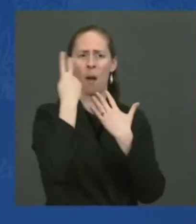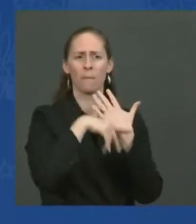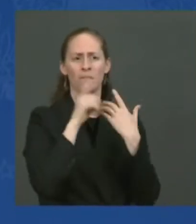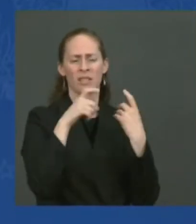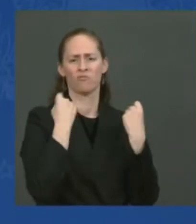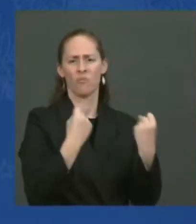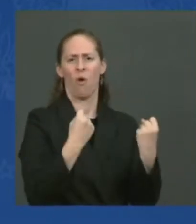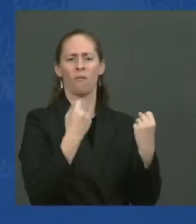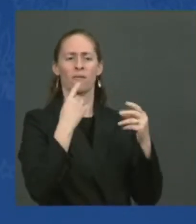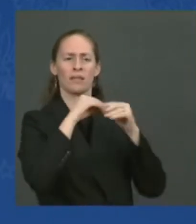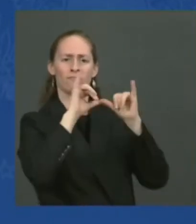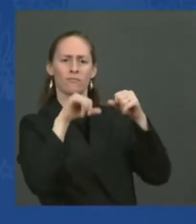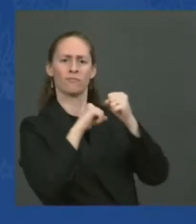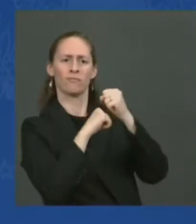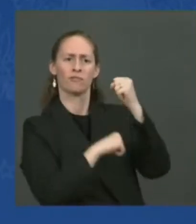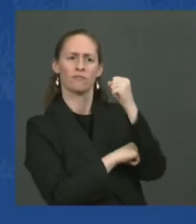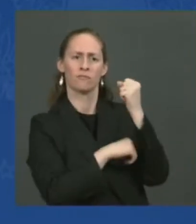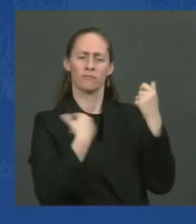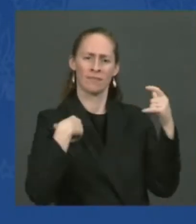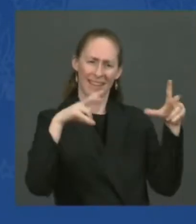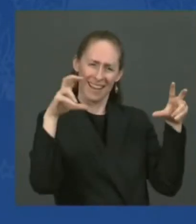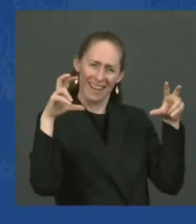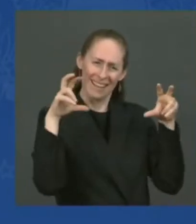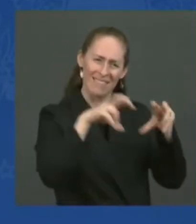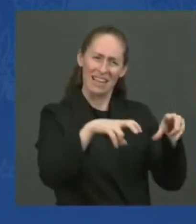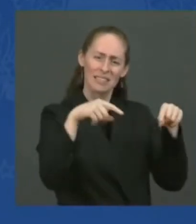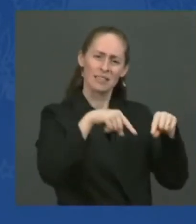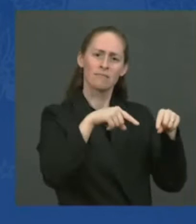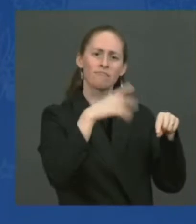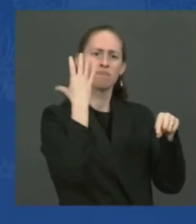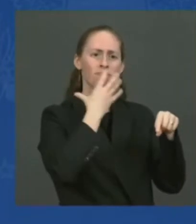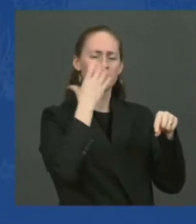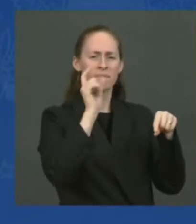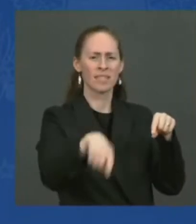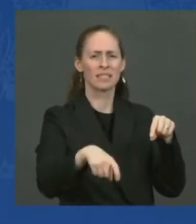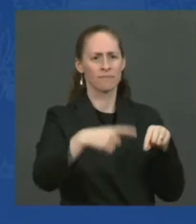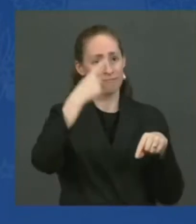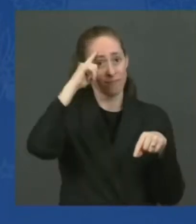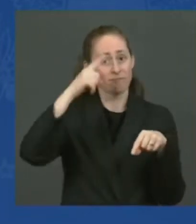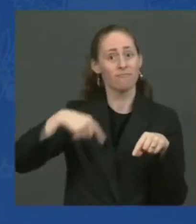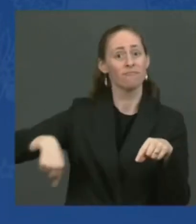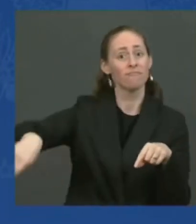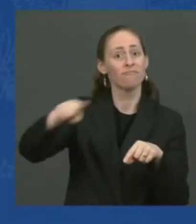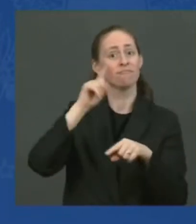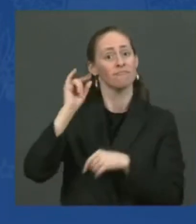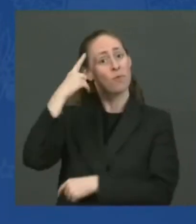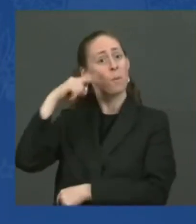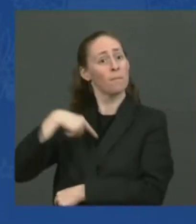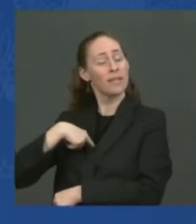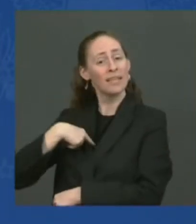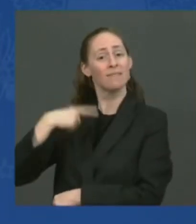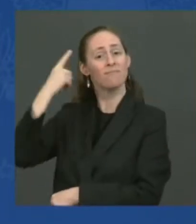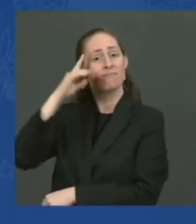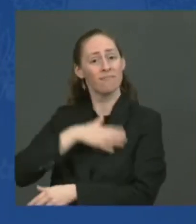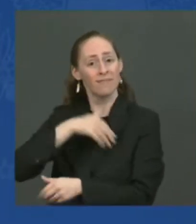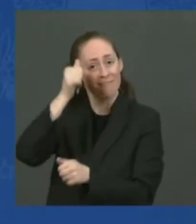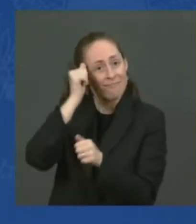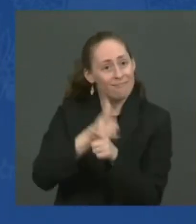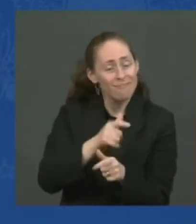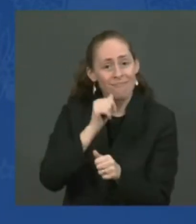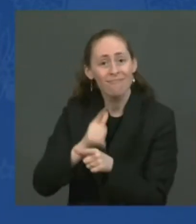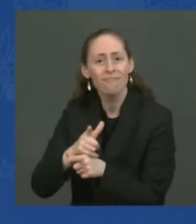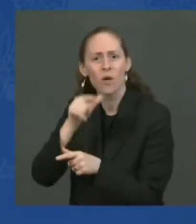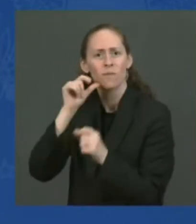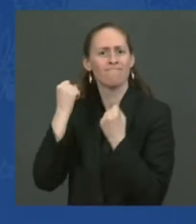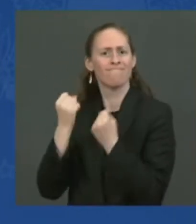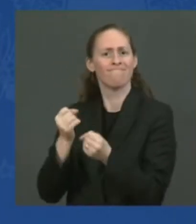are critical to workers like me, my brothers and sisters in other industries, and I was